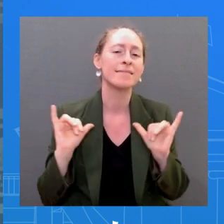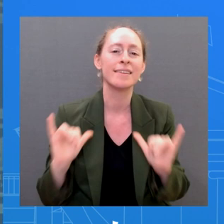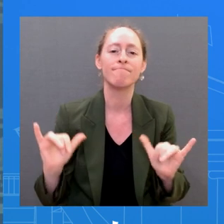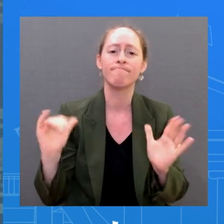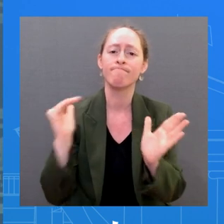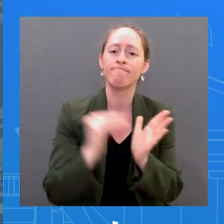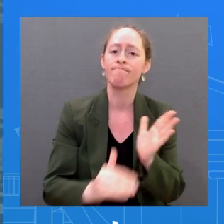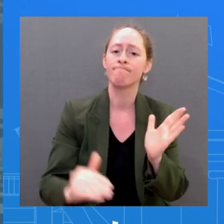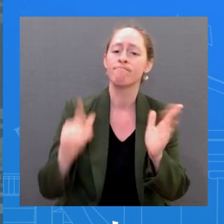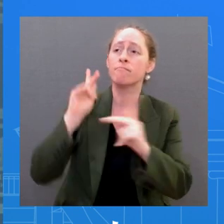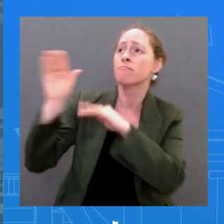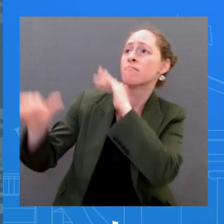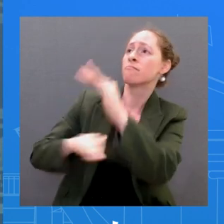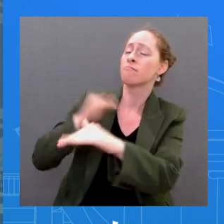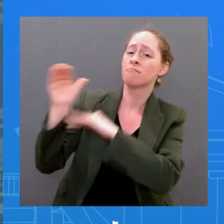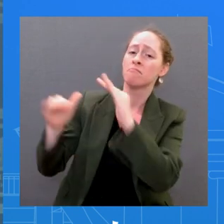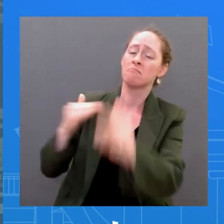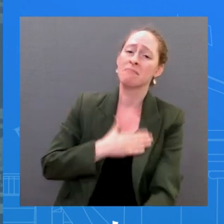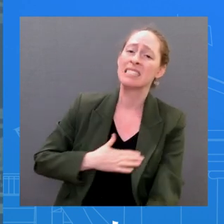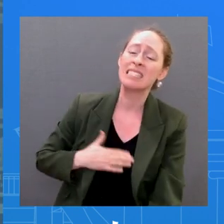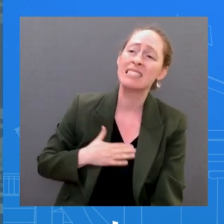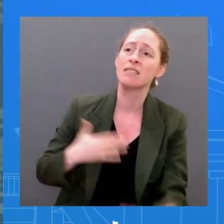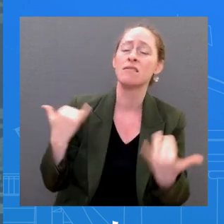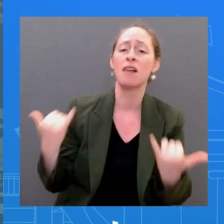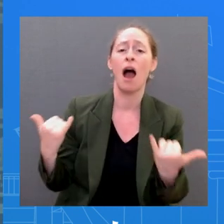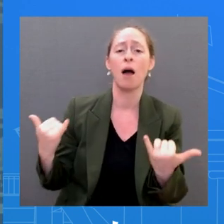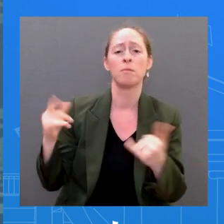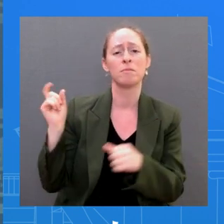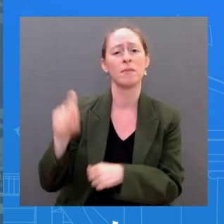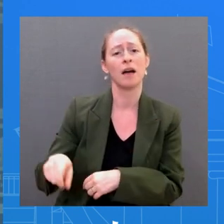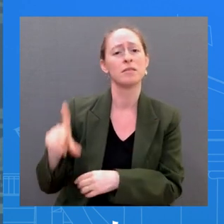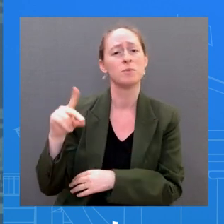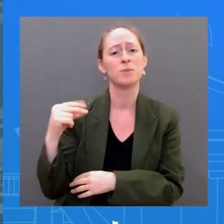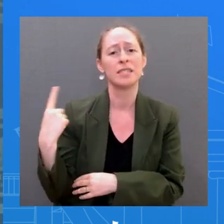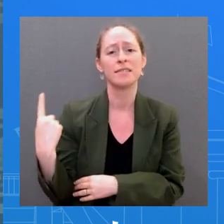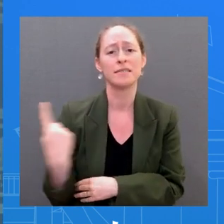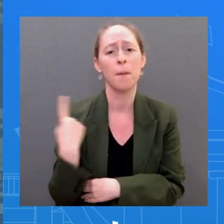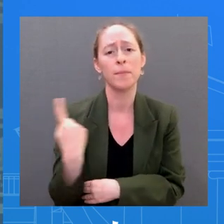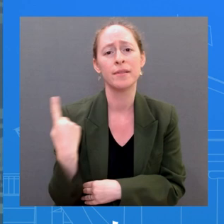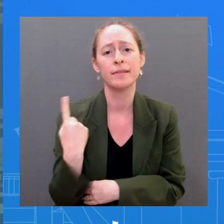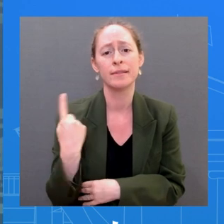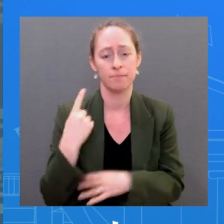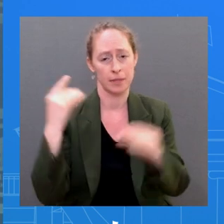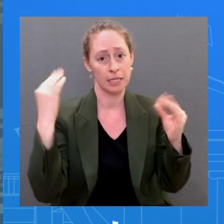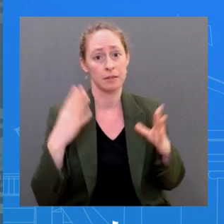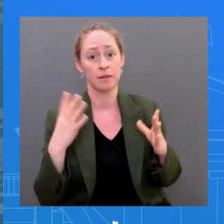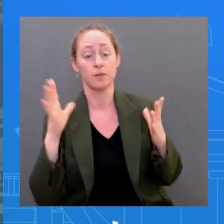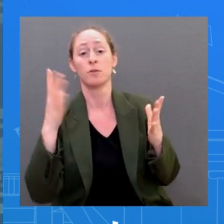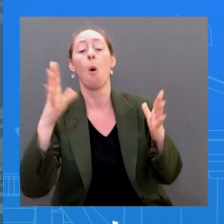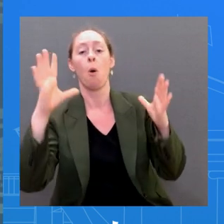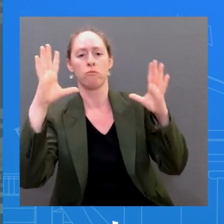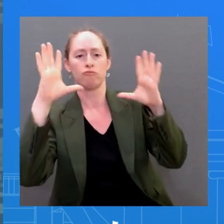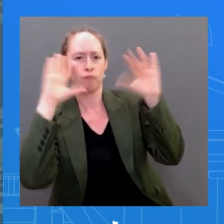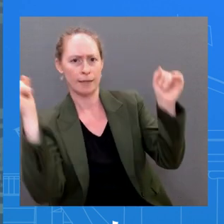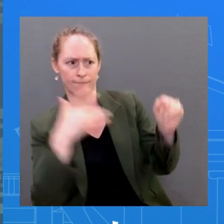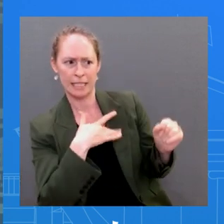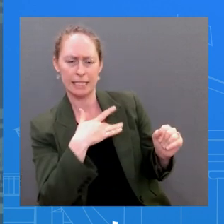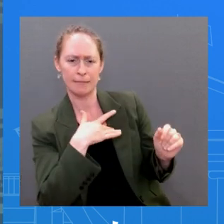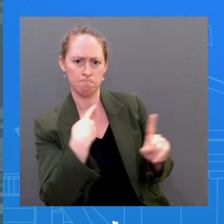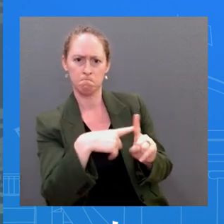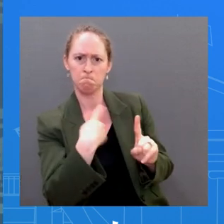very encouraged by the engagement that he's seeing on the Senate side with the